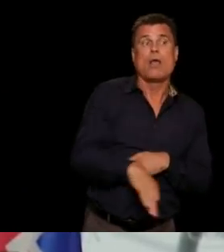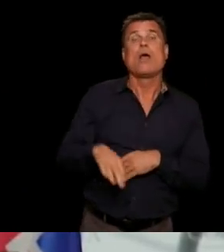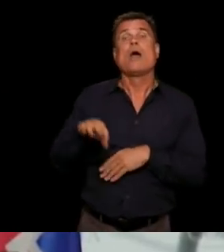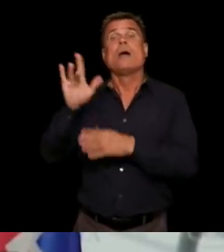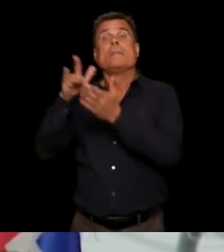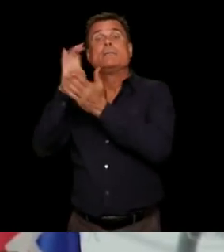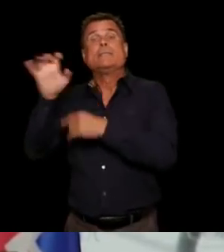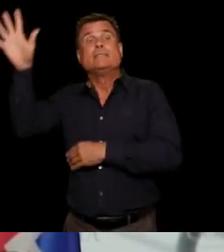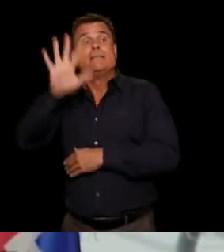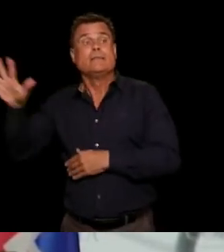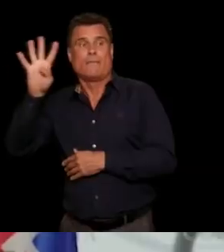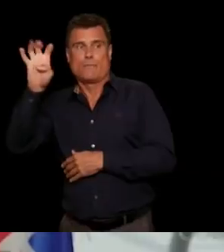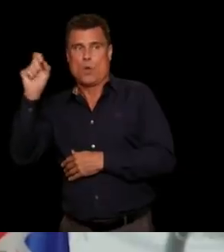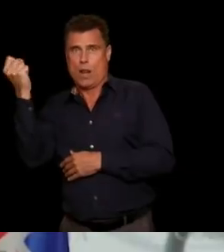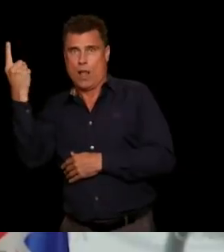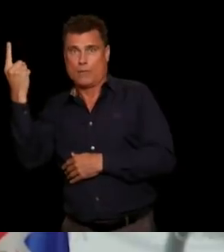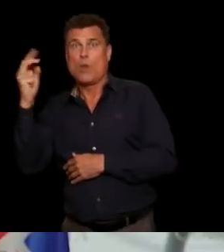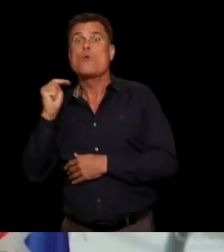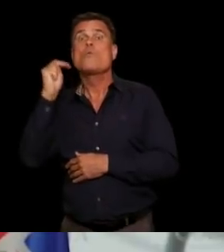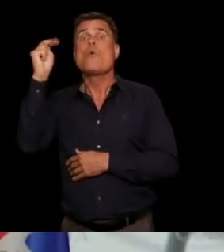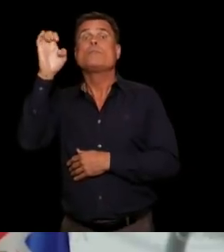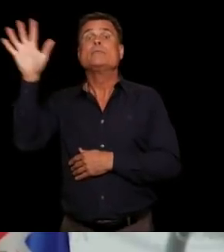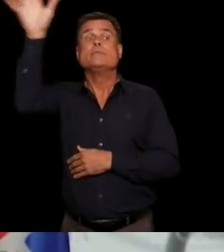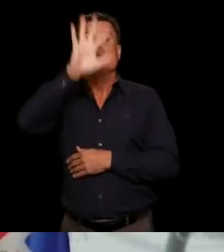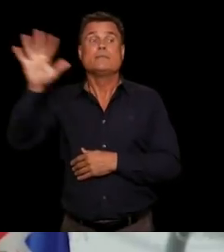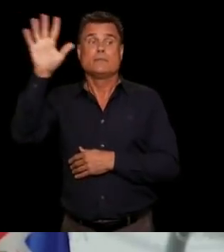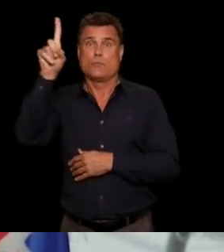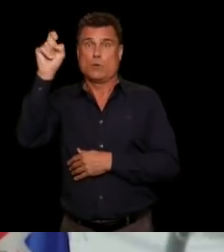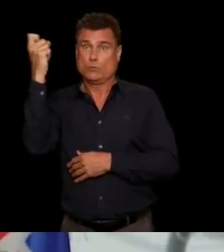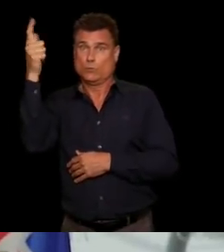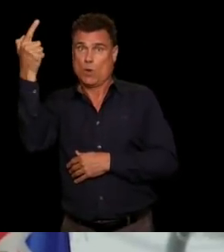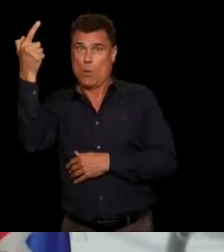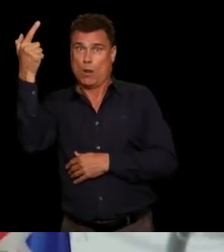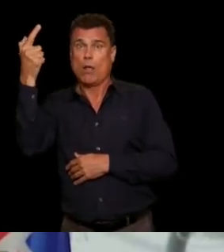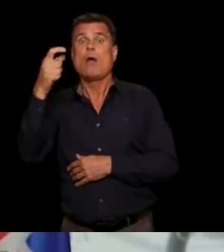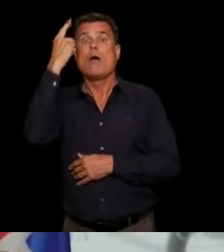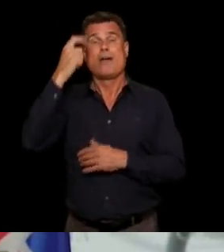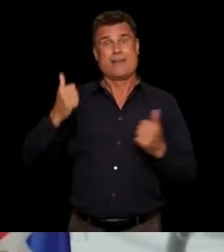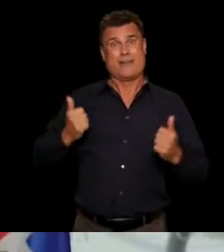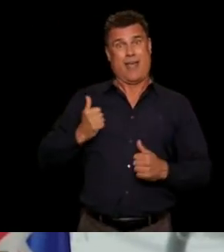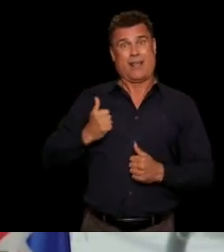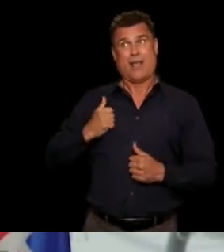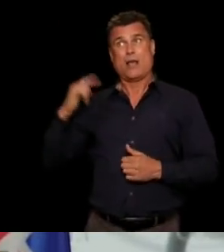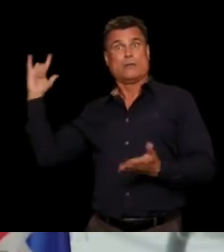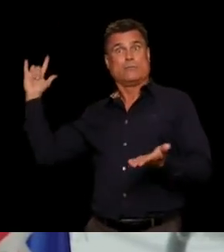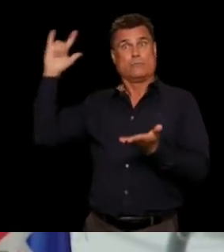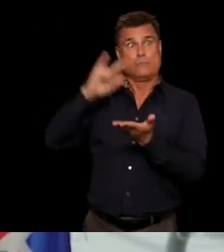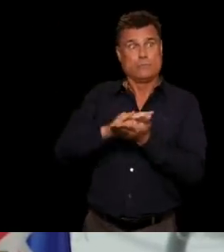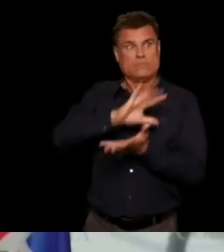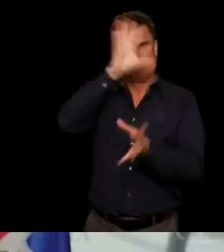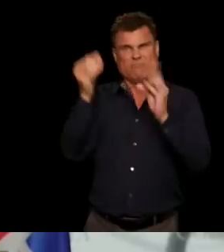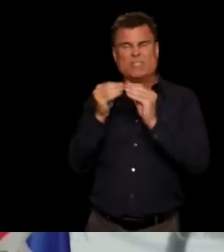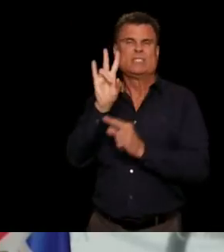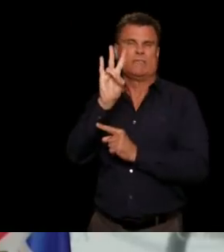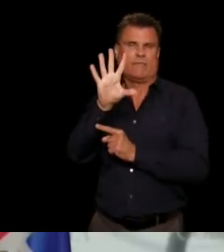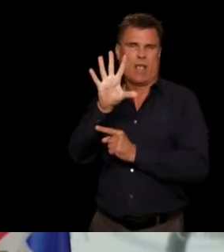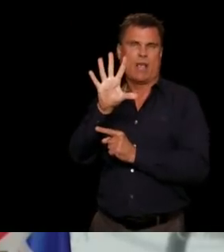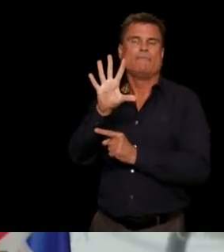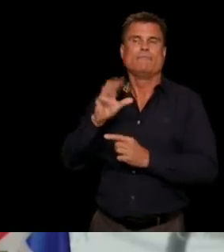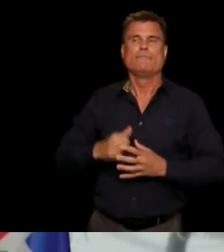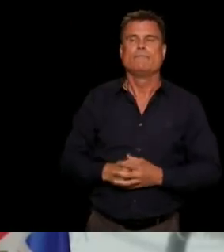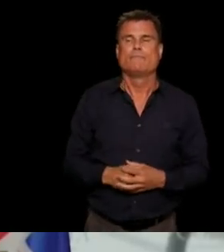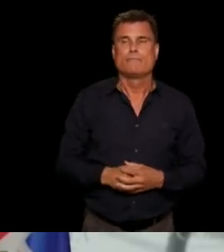159 are in Vancouver Island Health Authority, 411 were in the Interior, and 121 were in Northern